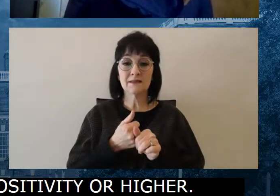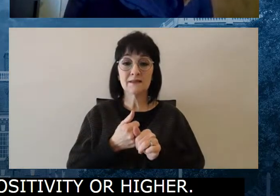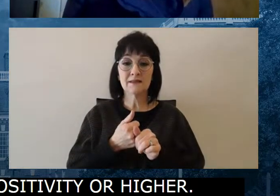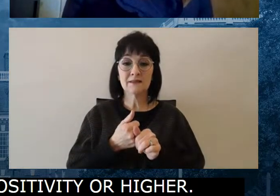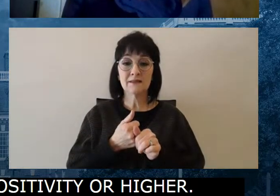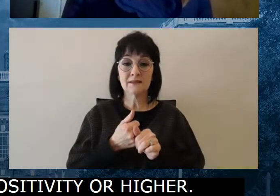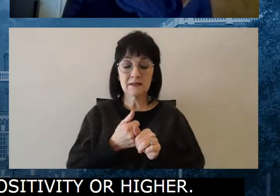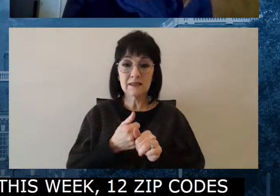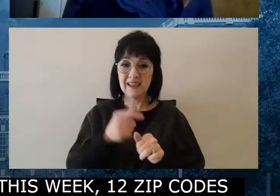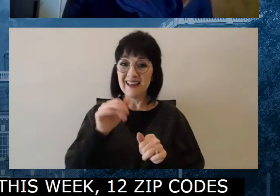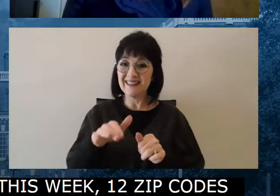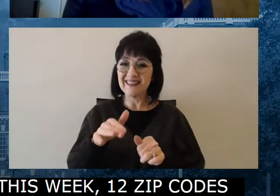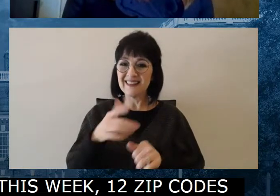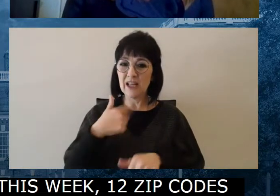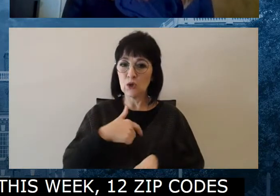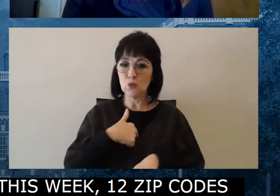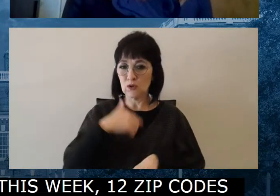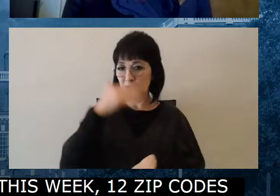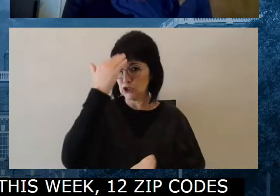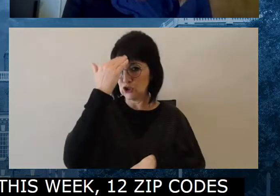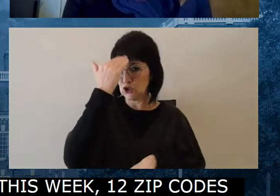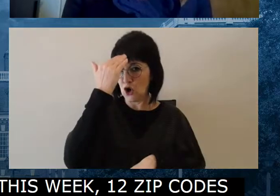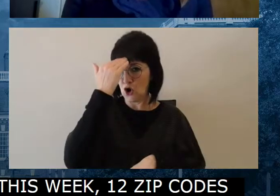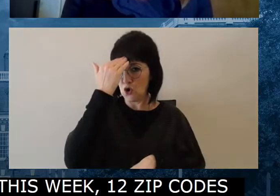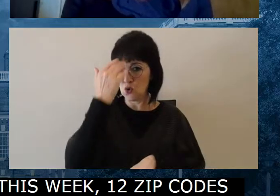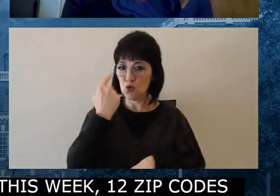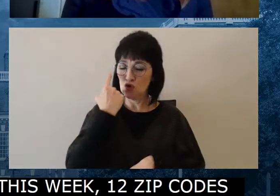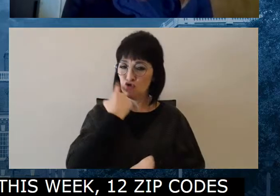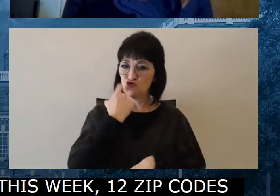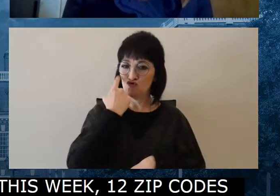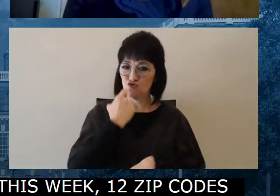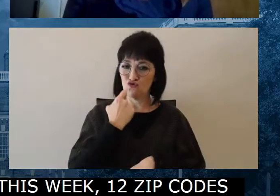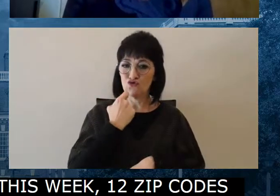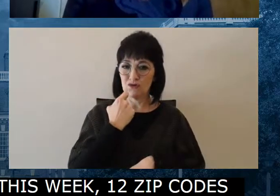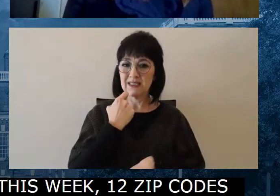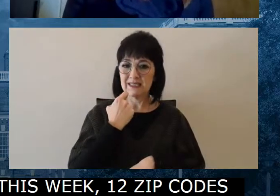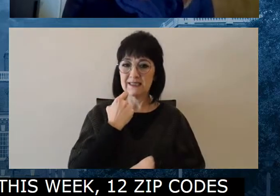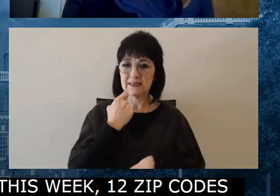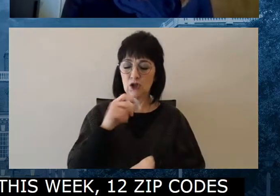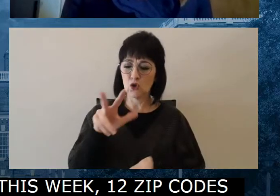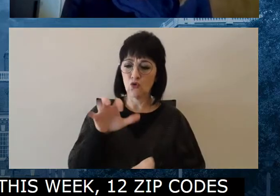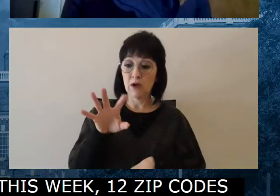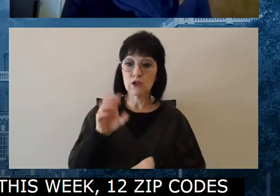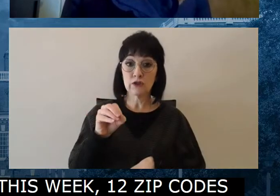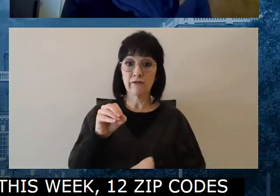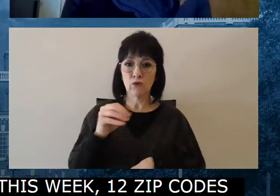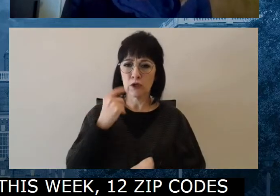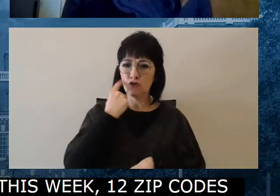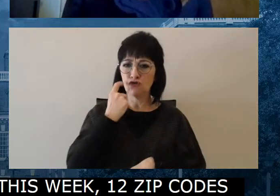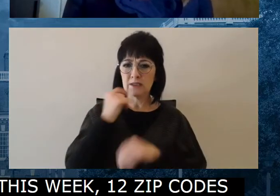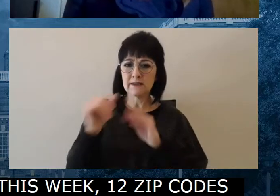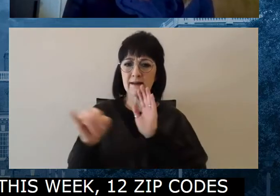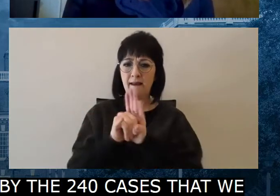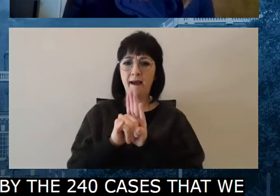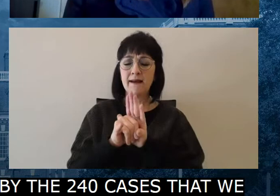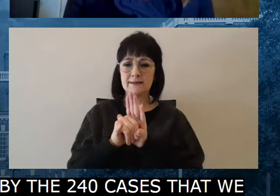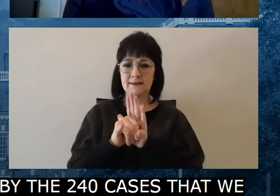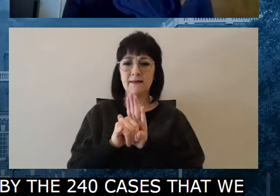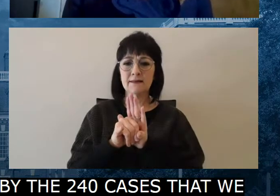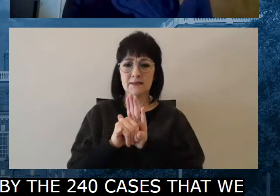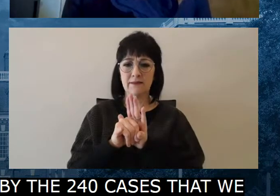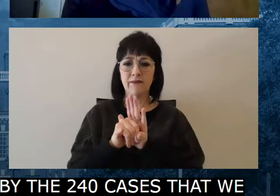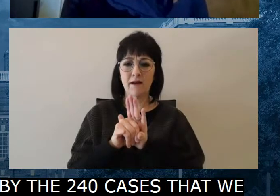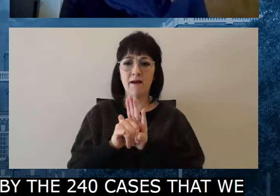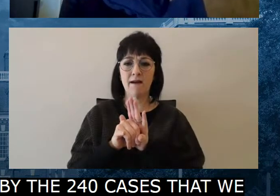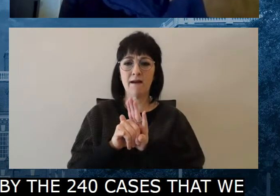new cases that we know of at this point that are in the 3 Newark zip codes. We know that many of these cases